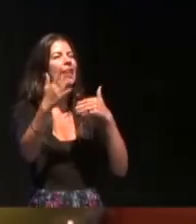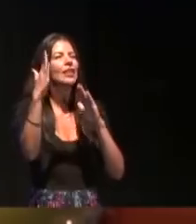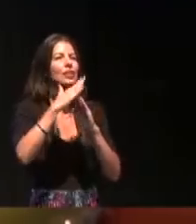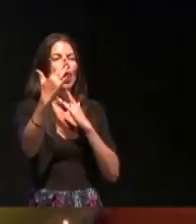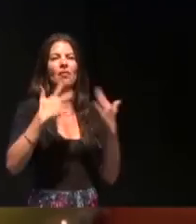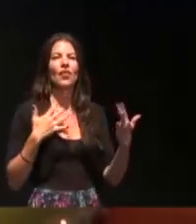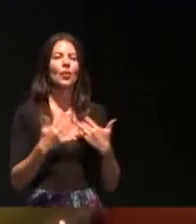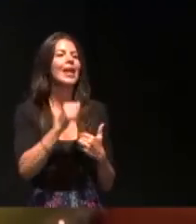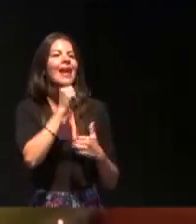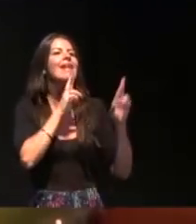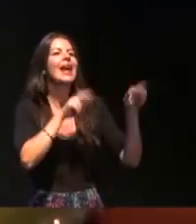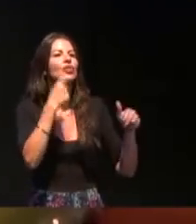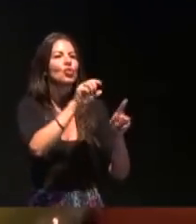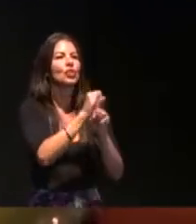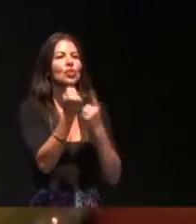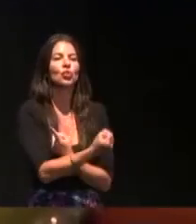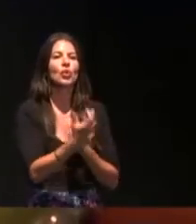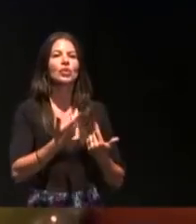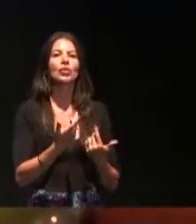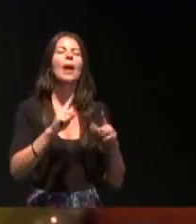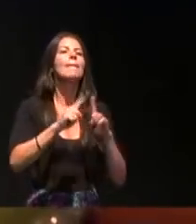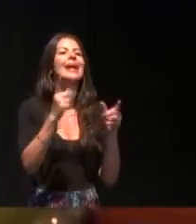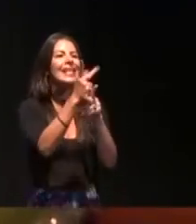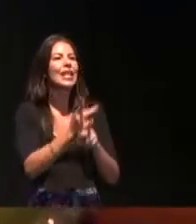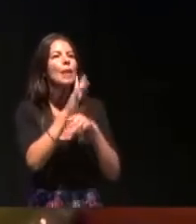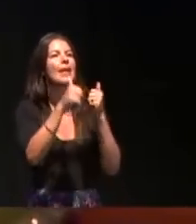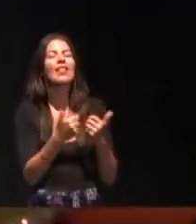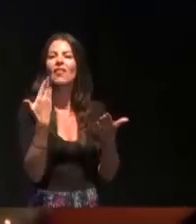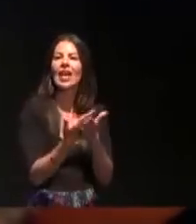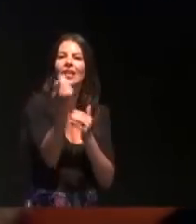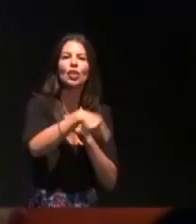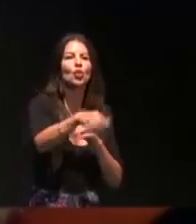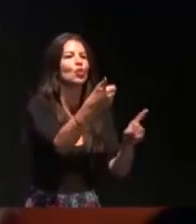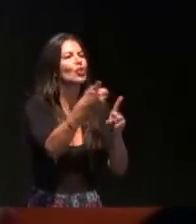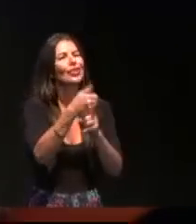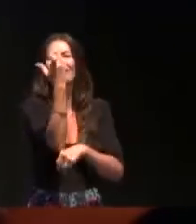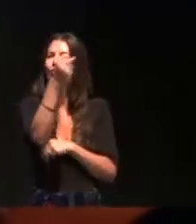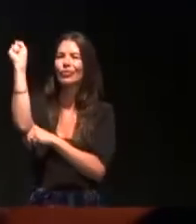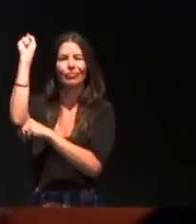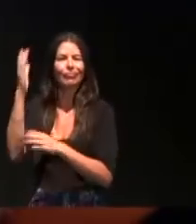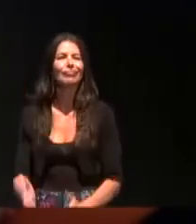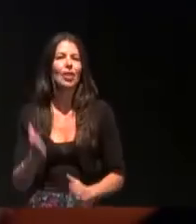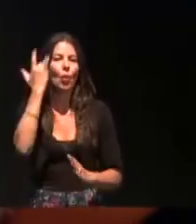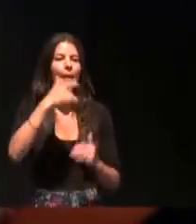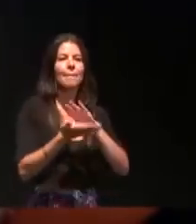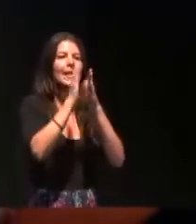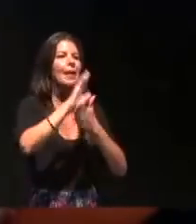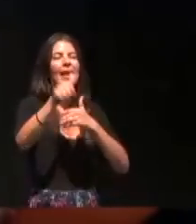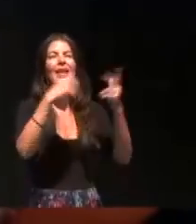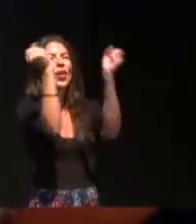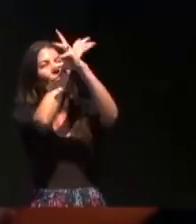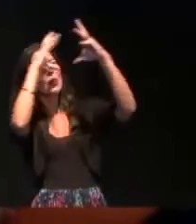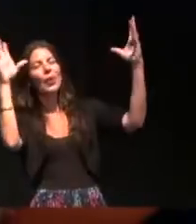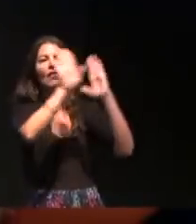not reacting to the circumstances, but holding on to the fact that you are a revolutionary, becoming the next great vision and